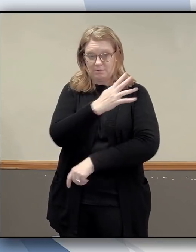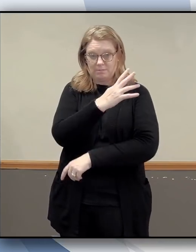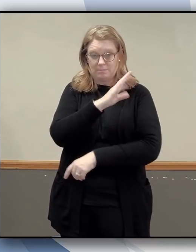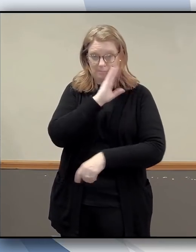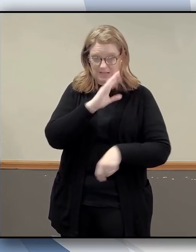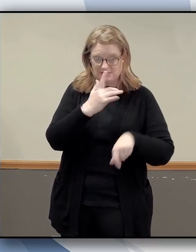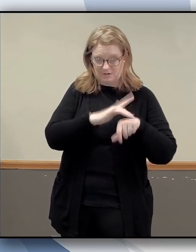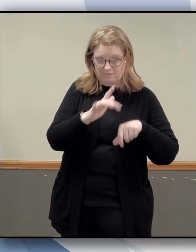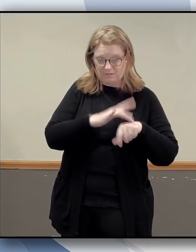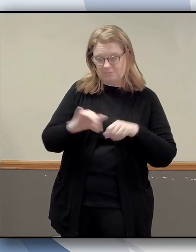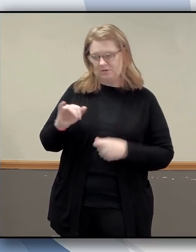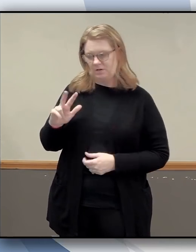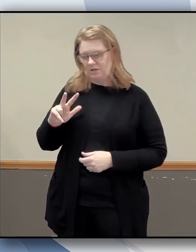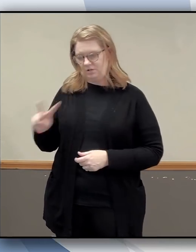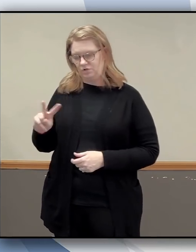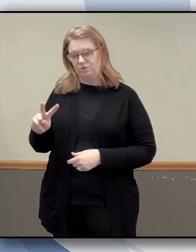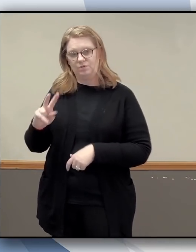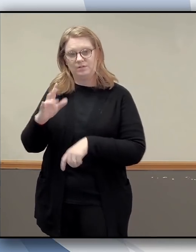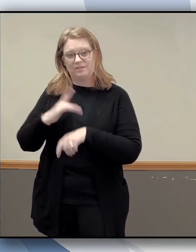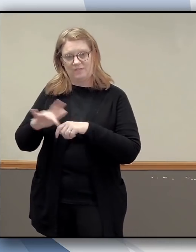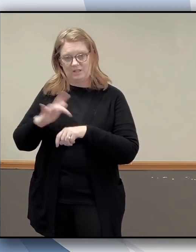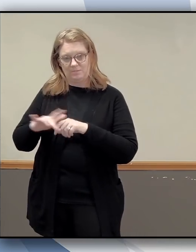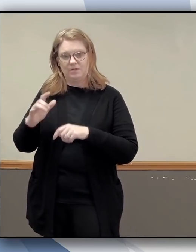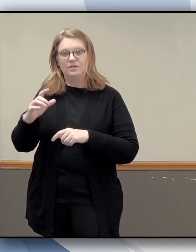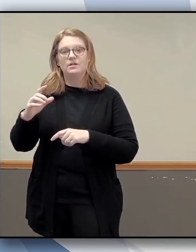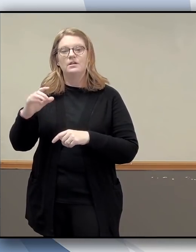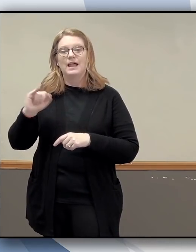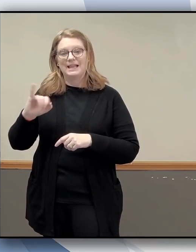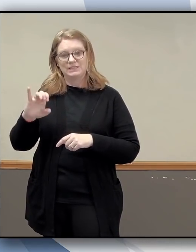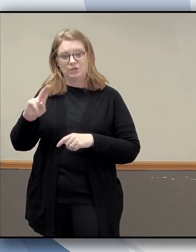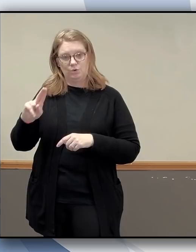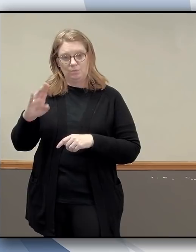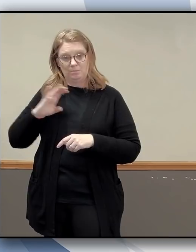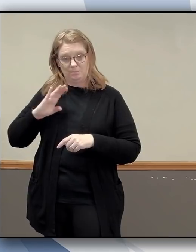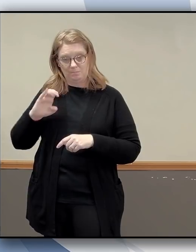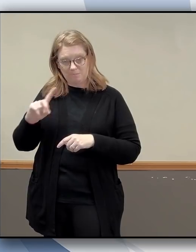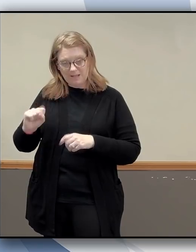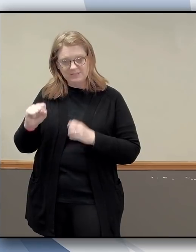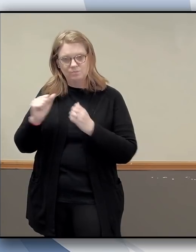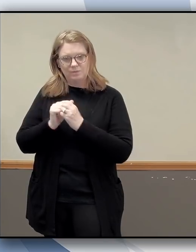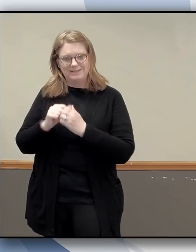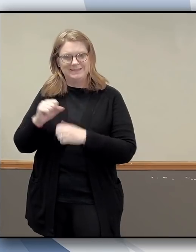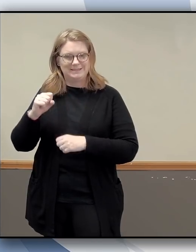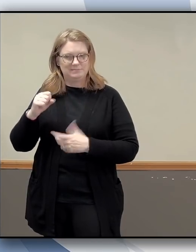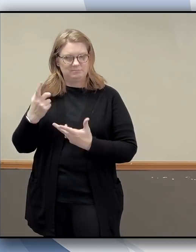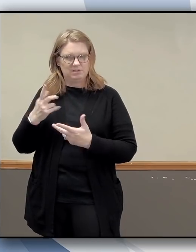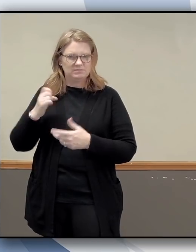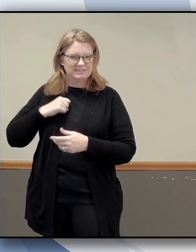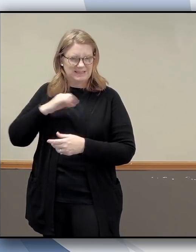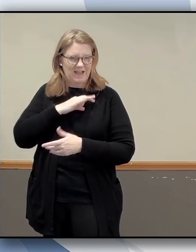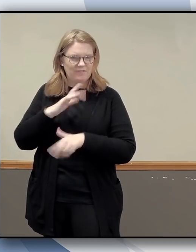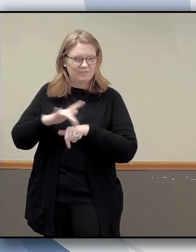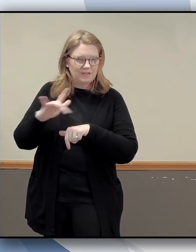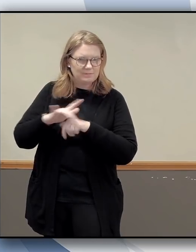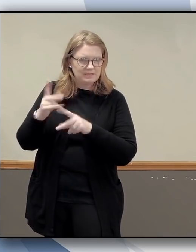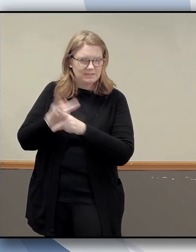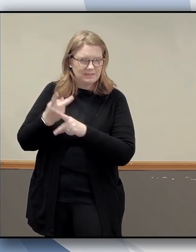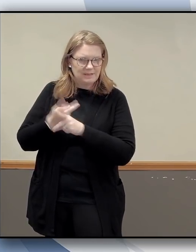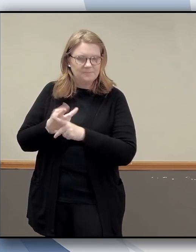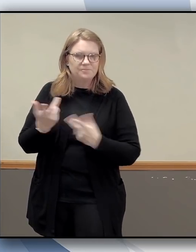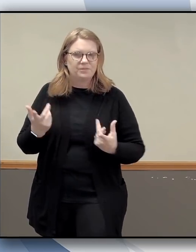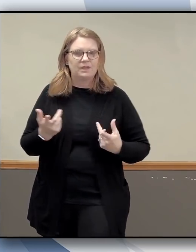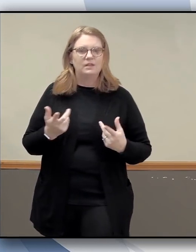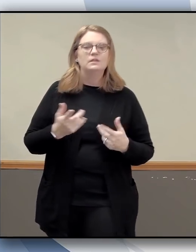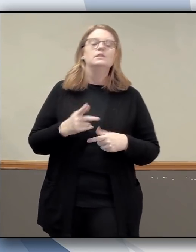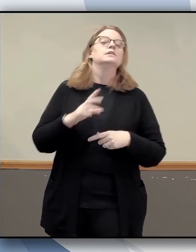available and 32 available staffed ICU beds. Unlike some of the not true